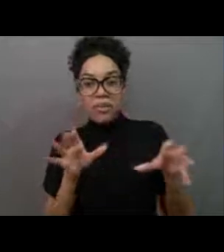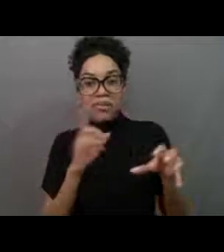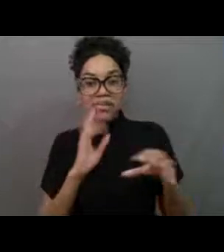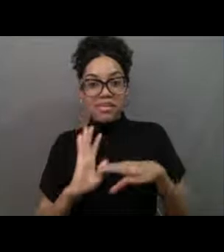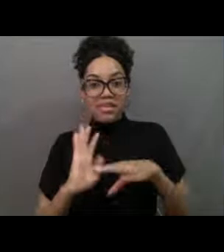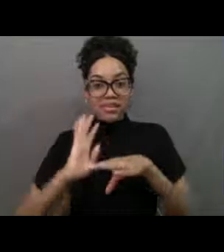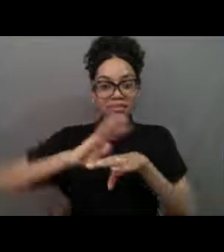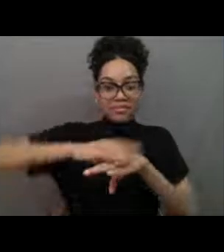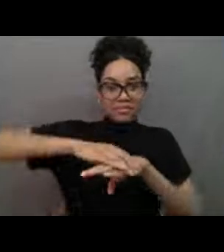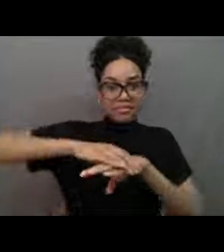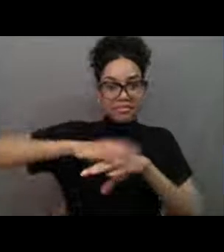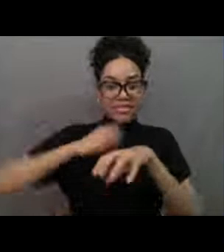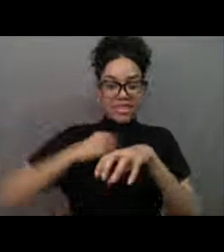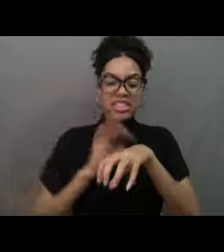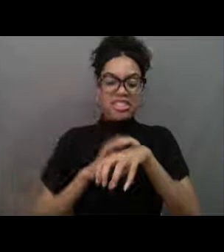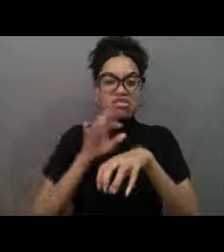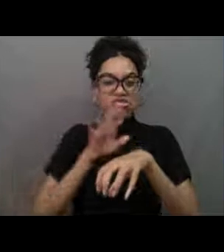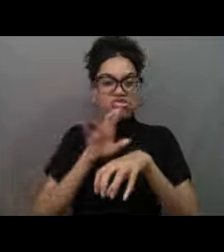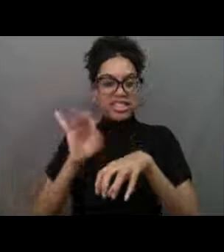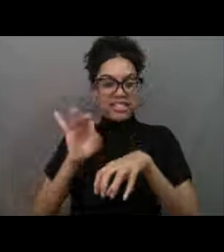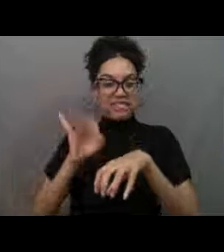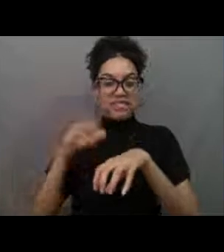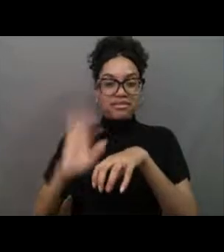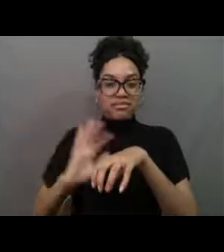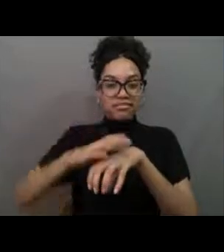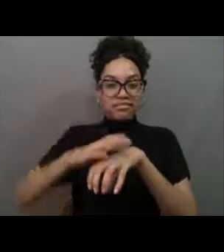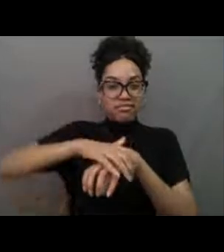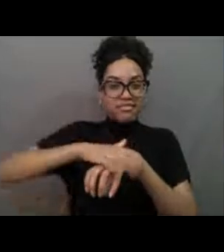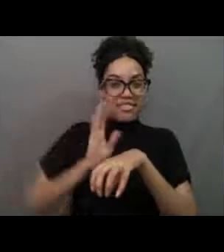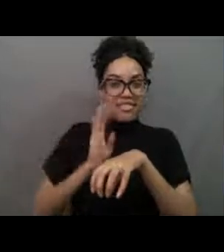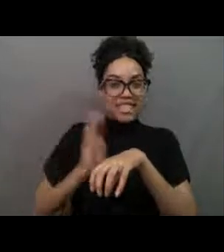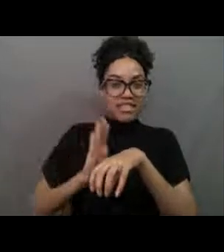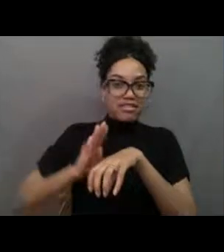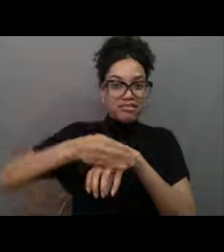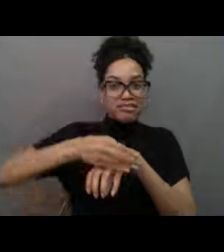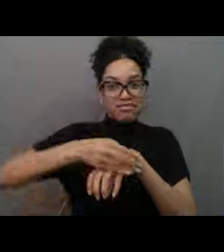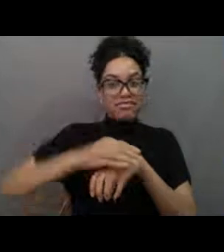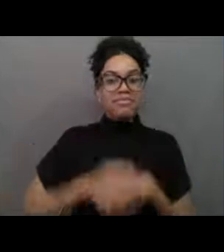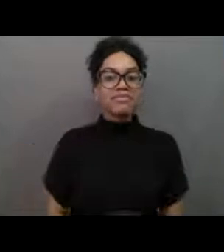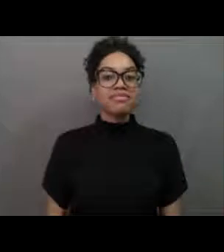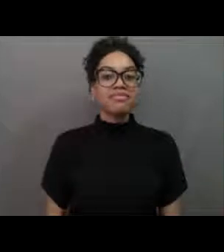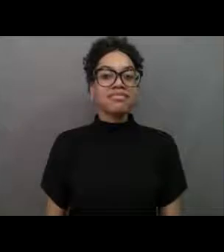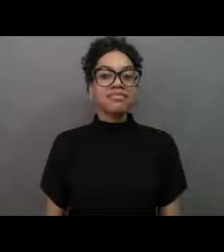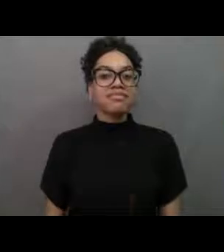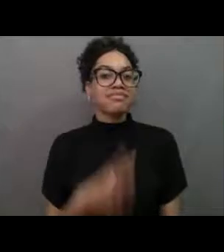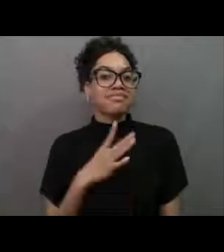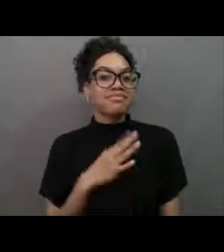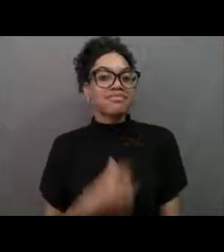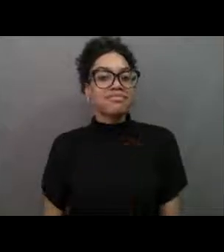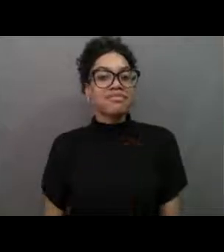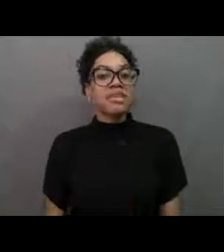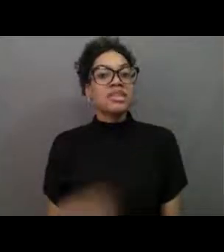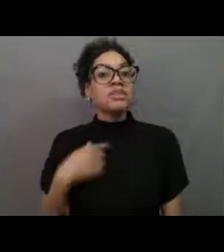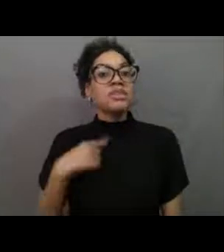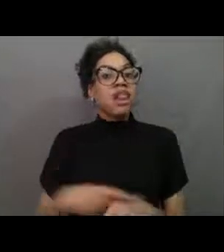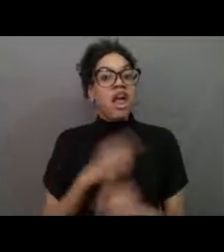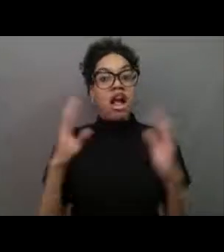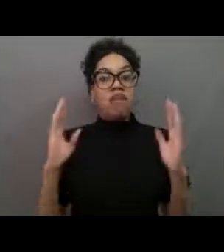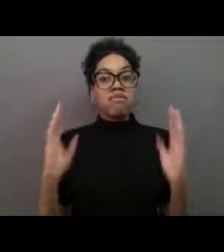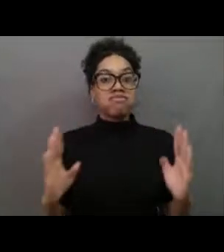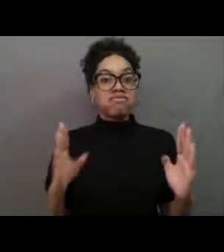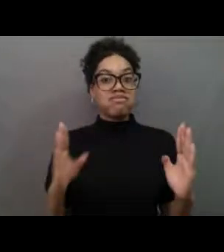reef, blending in with great colors that match the stuff on the reef, growing on the reef. And we have longfish. No pectoral fins on